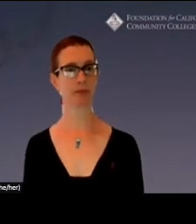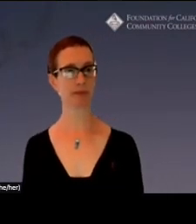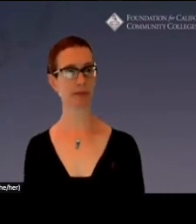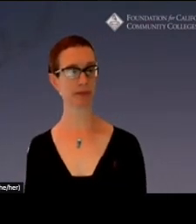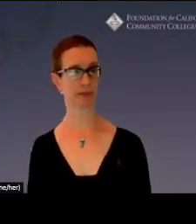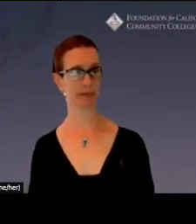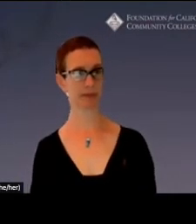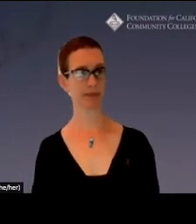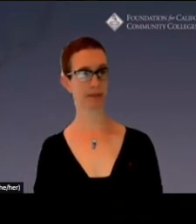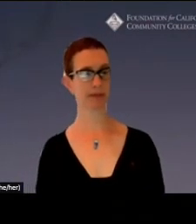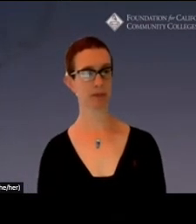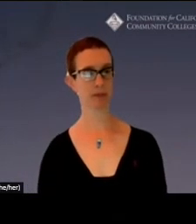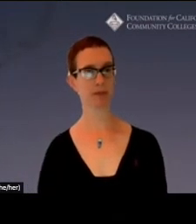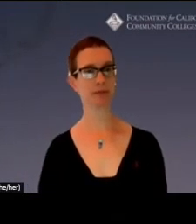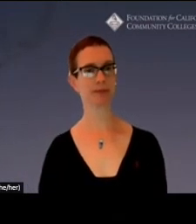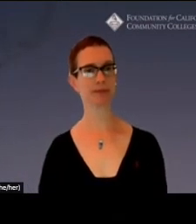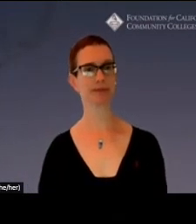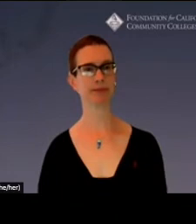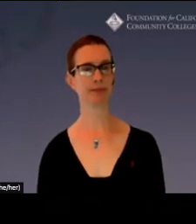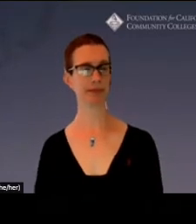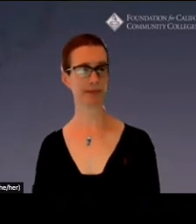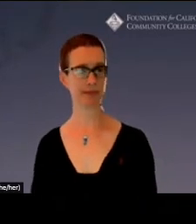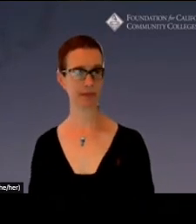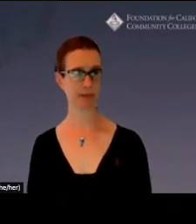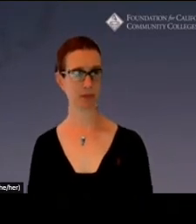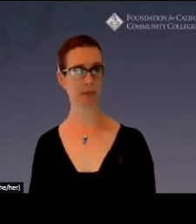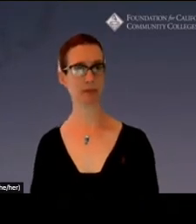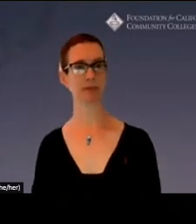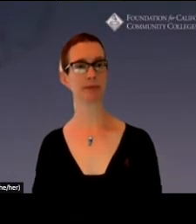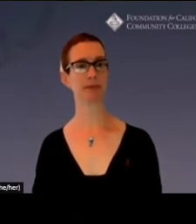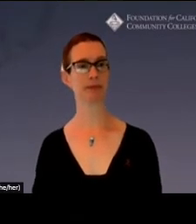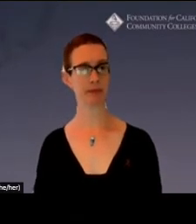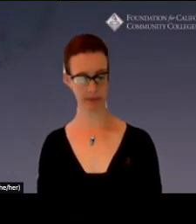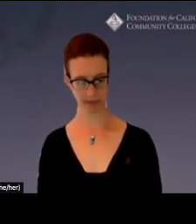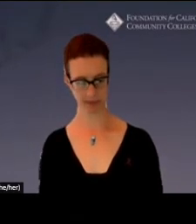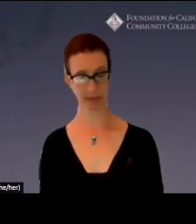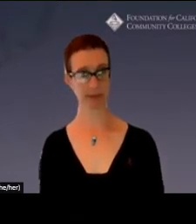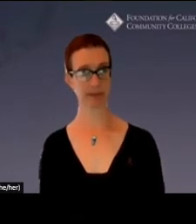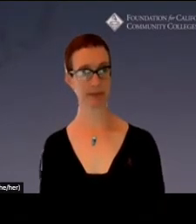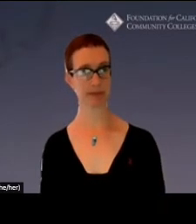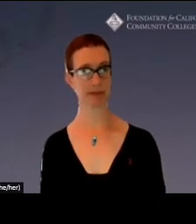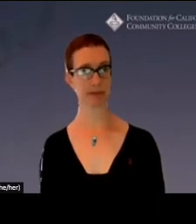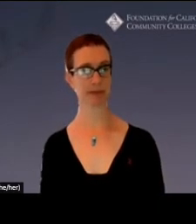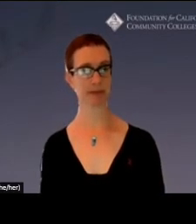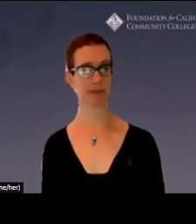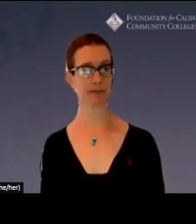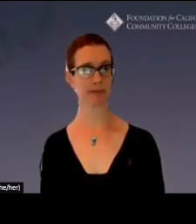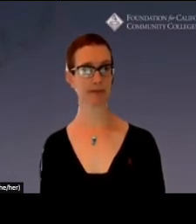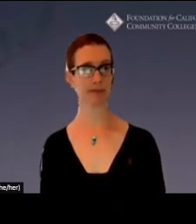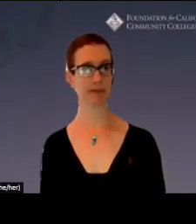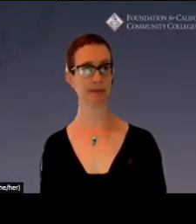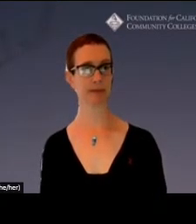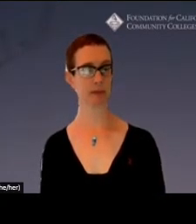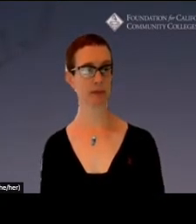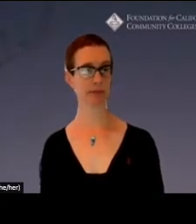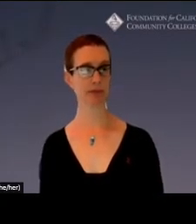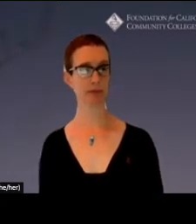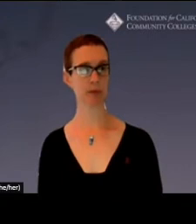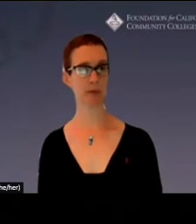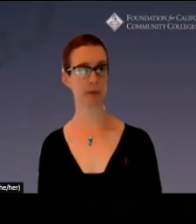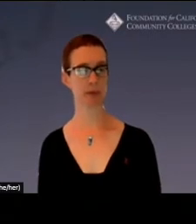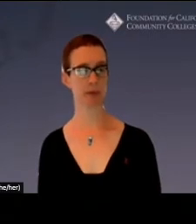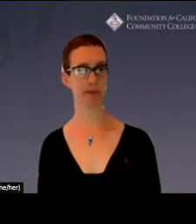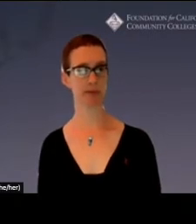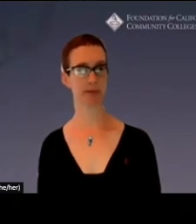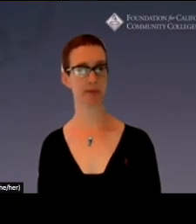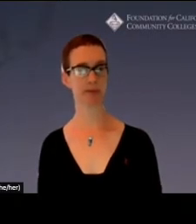is proposing. But just bearing in mind that these collaboratives are intended to do a lot of other things. So you wouldn't want to use